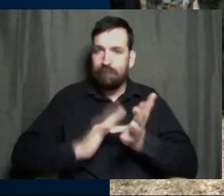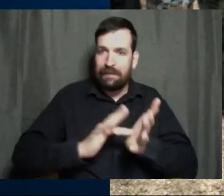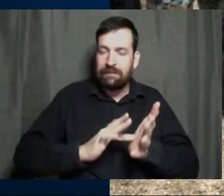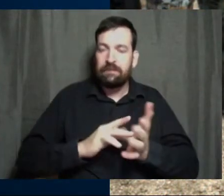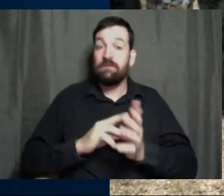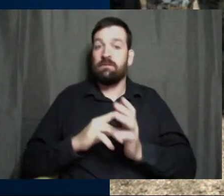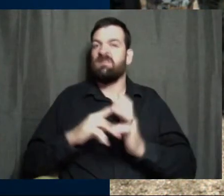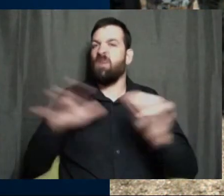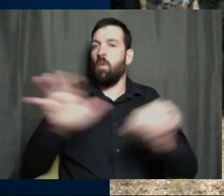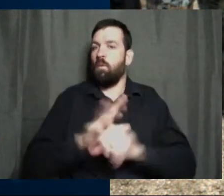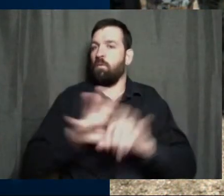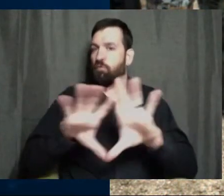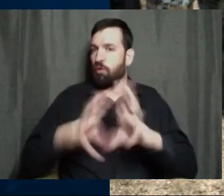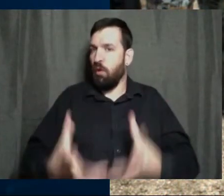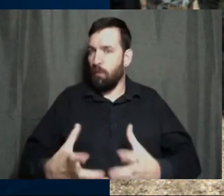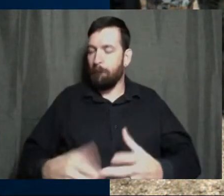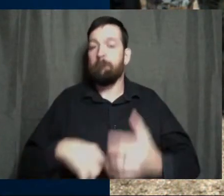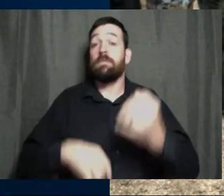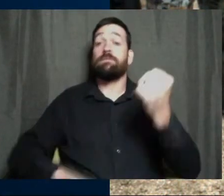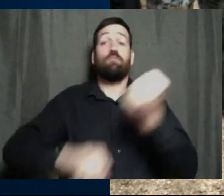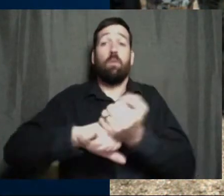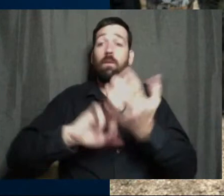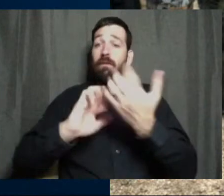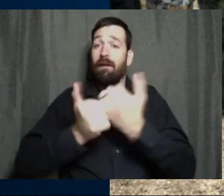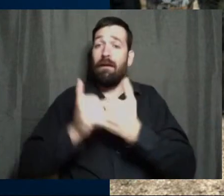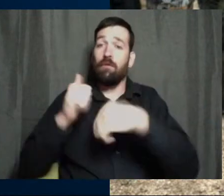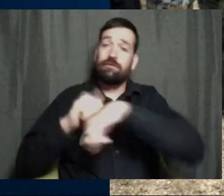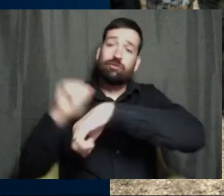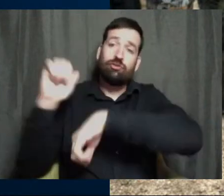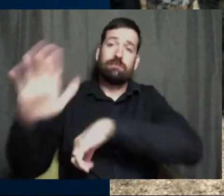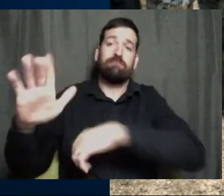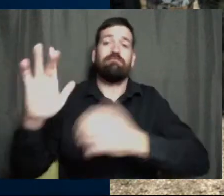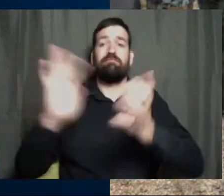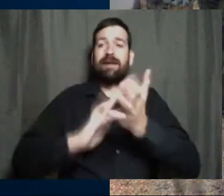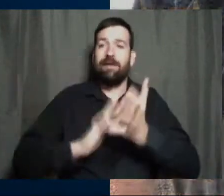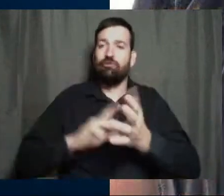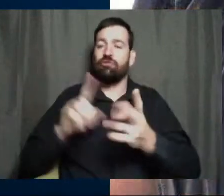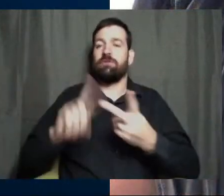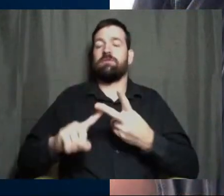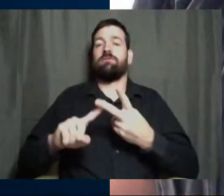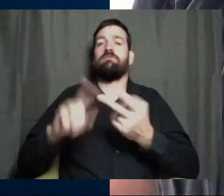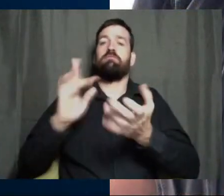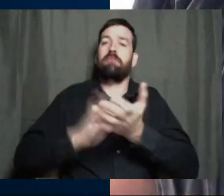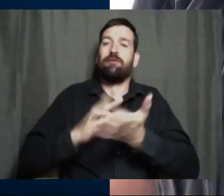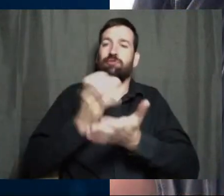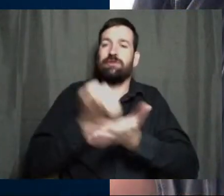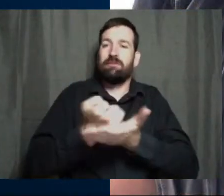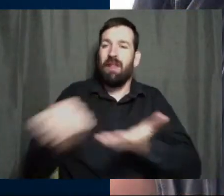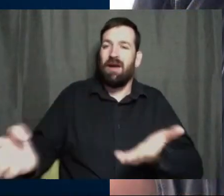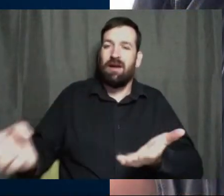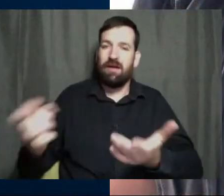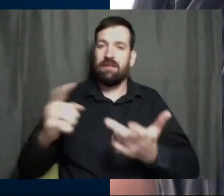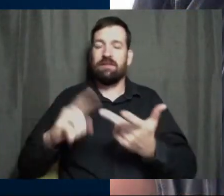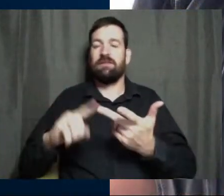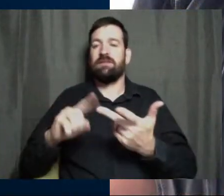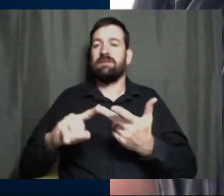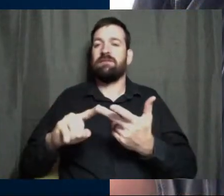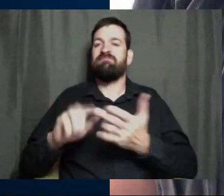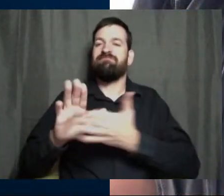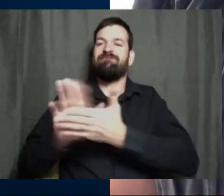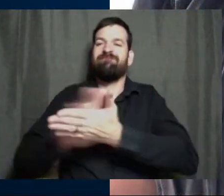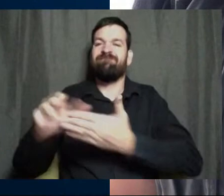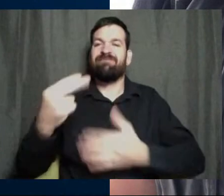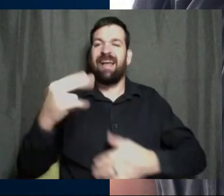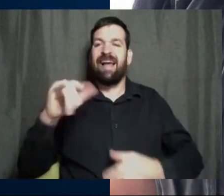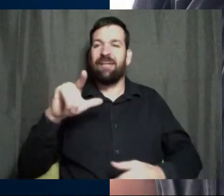we support them by shipping medications and medical supplies, hygiene kits, etc. We also provide direct